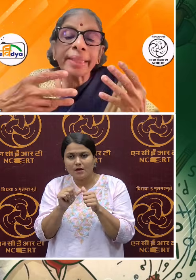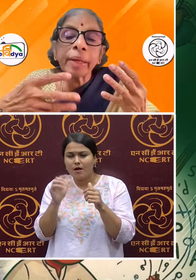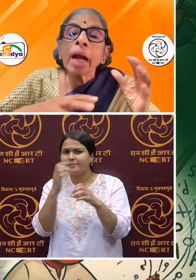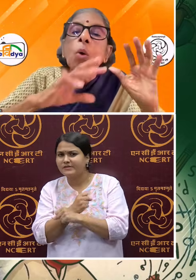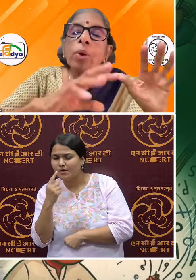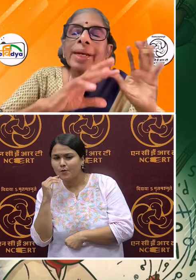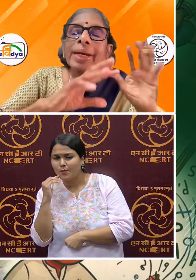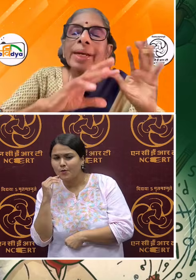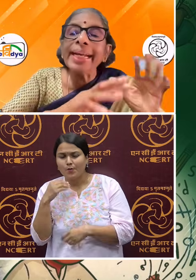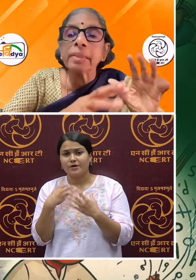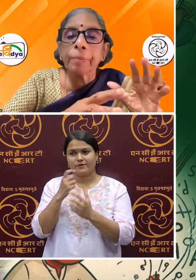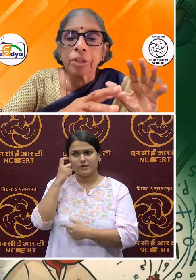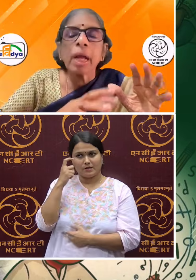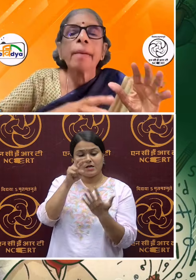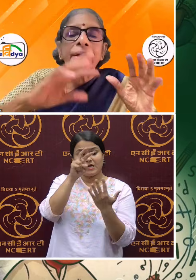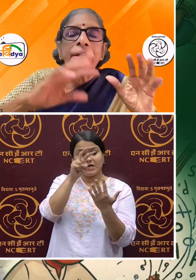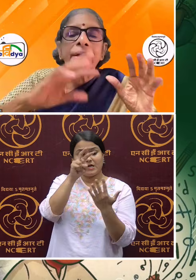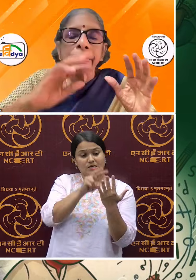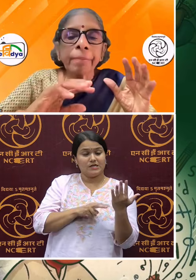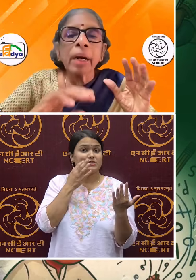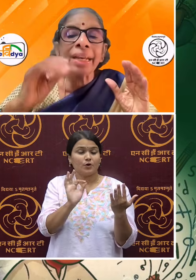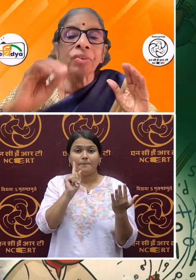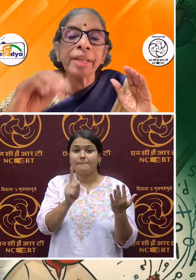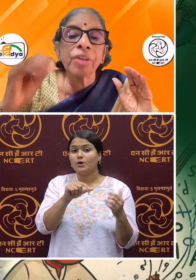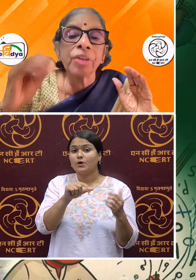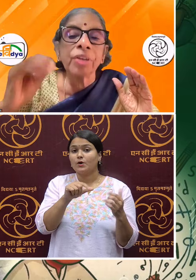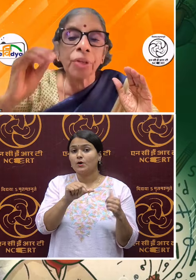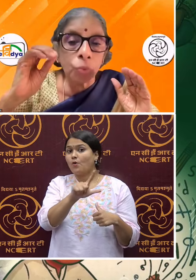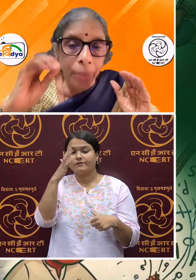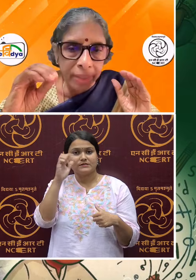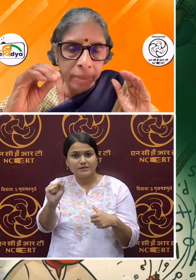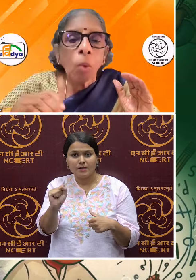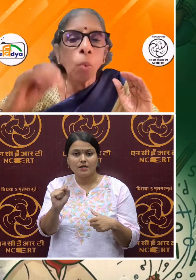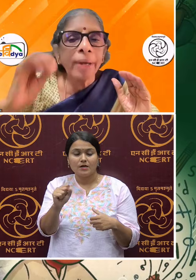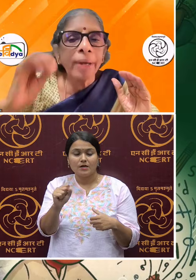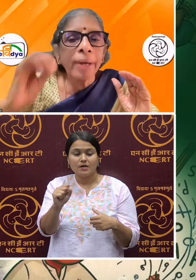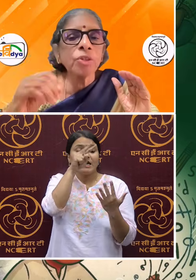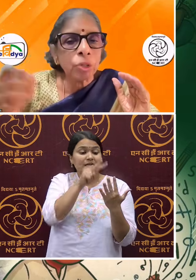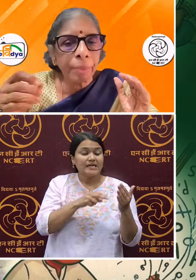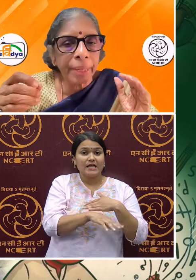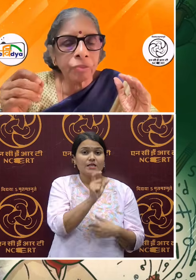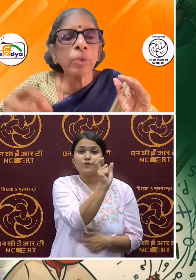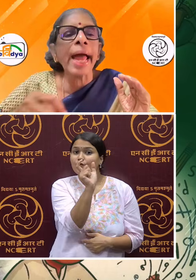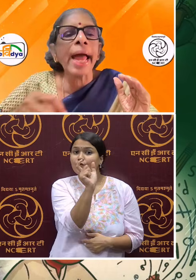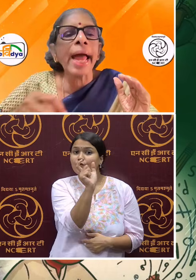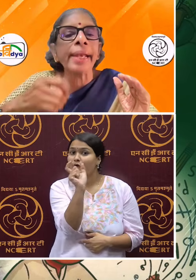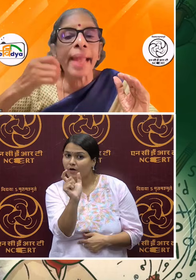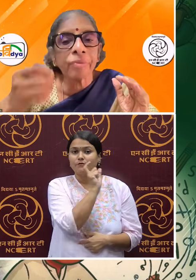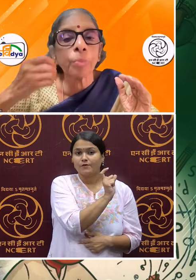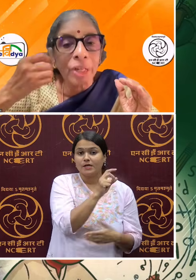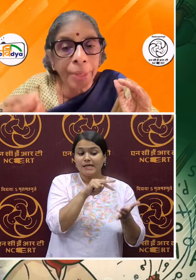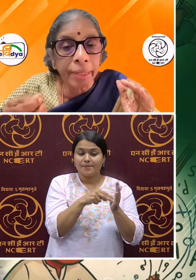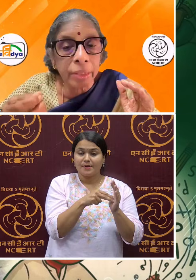And we think, oh, reading is important. But remember, in reading, we use words. Words must be meaningful